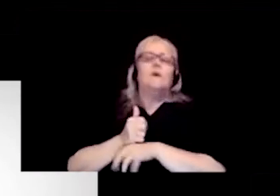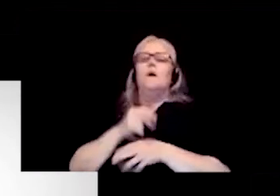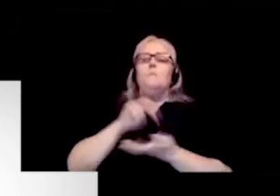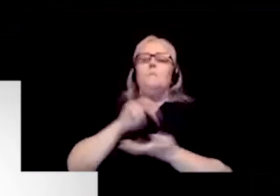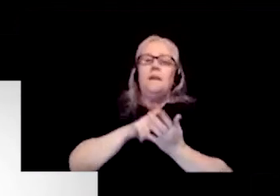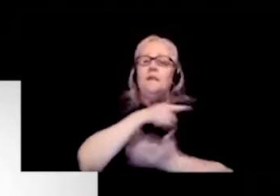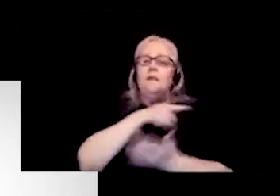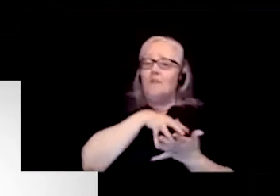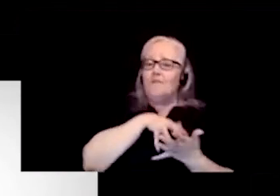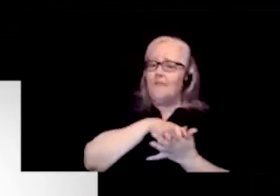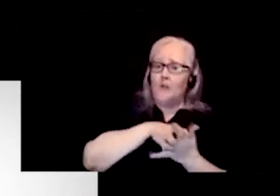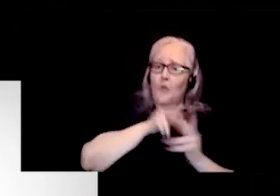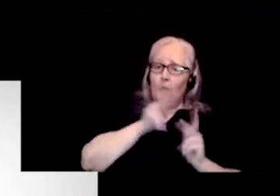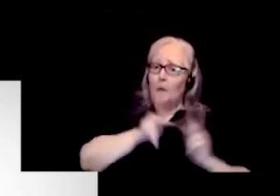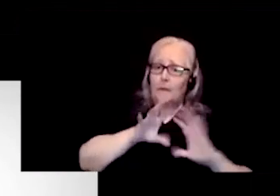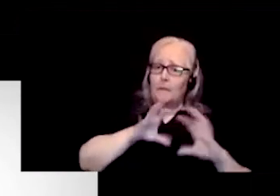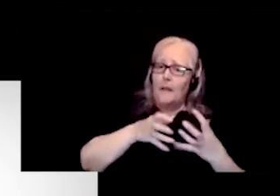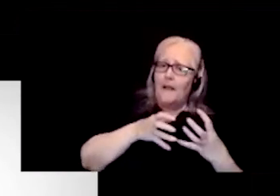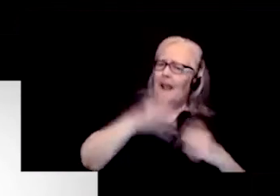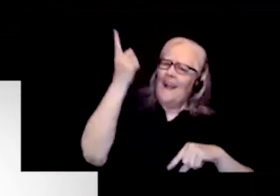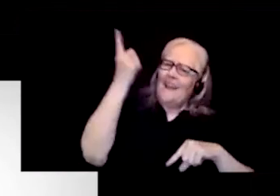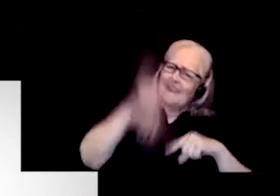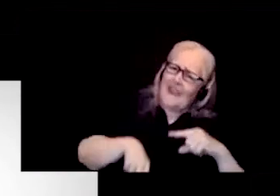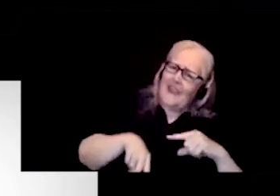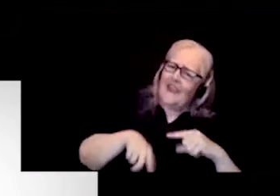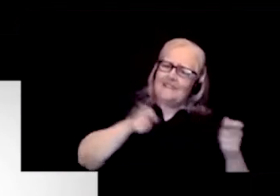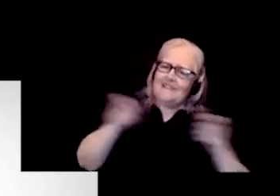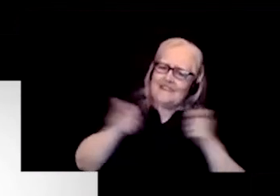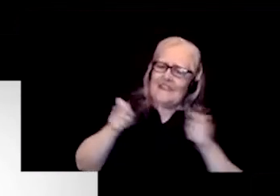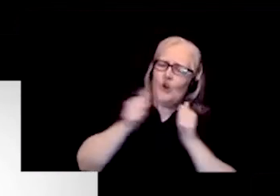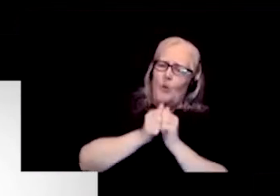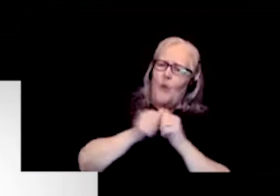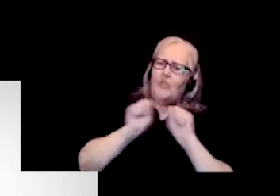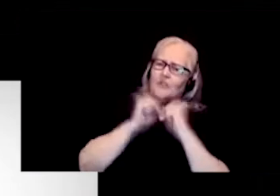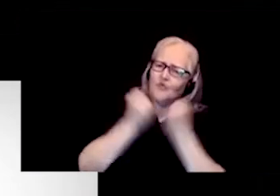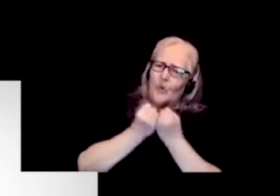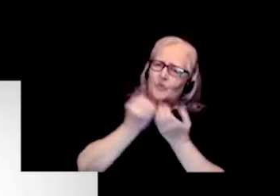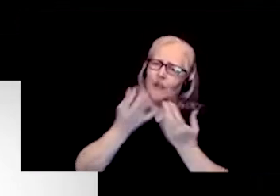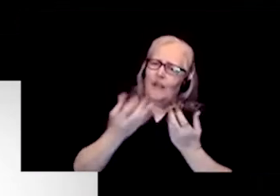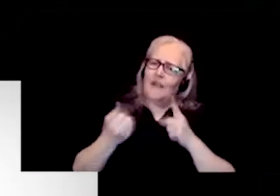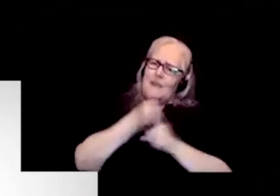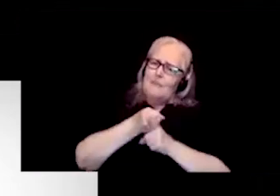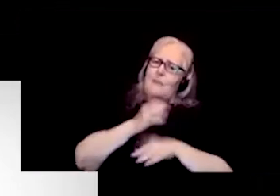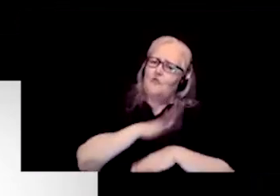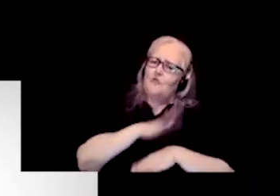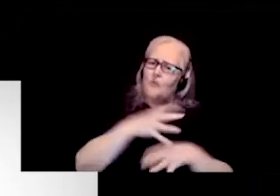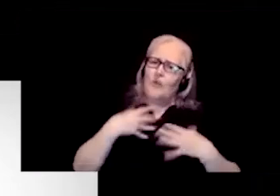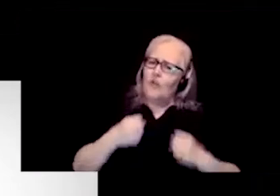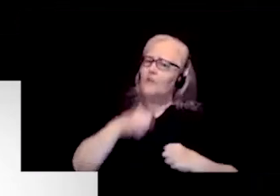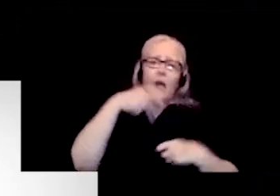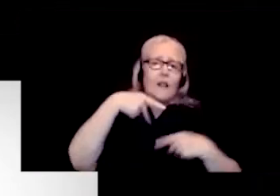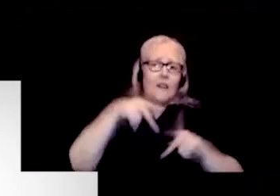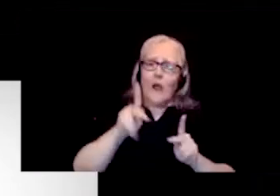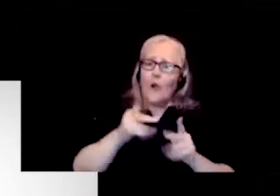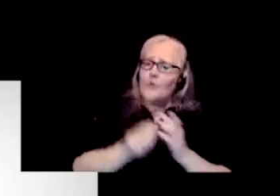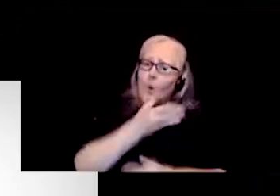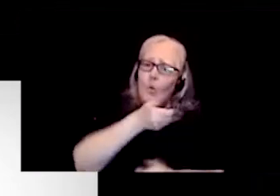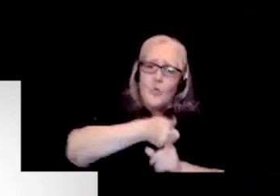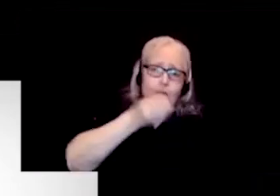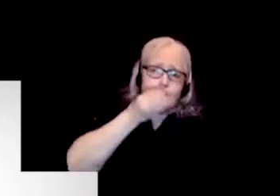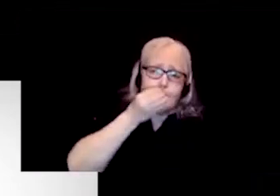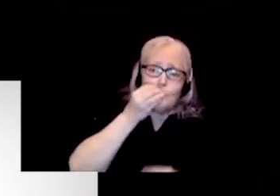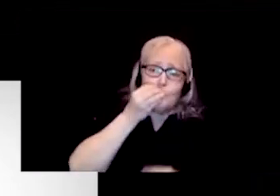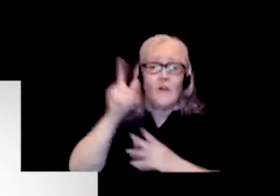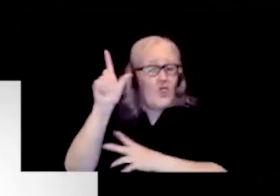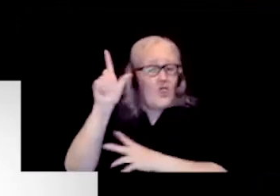able to address their social determinants of health. They were prohibited from raising their own food, prohibited by law from